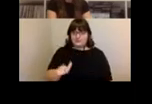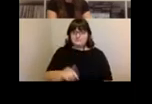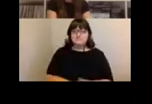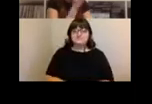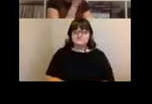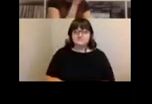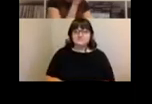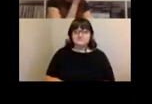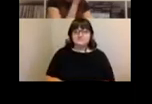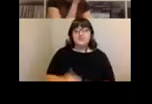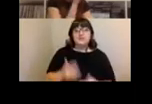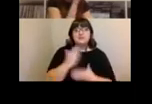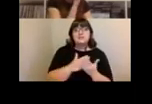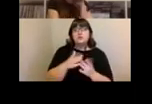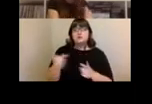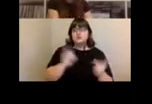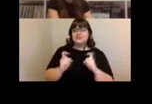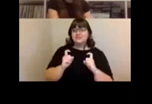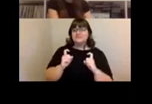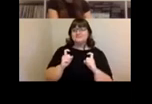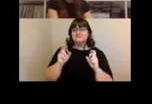in kind, and that again is the value of the artwork,